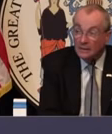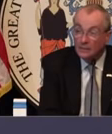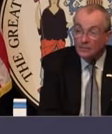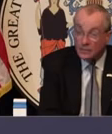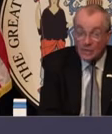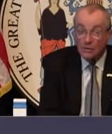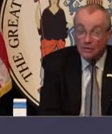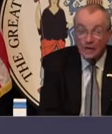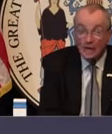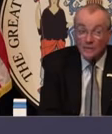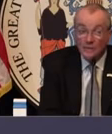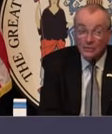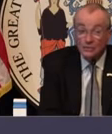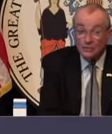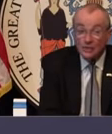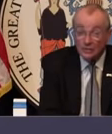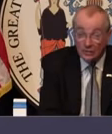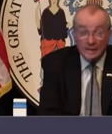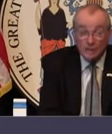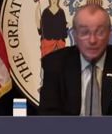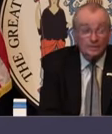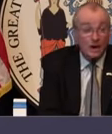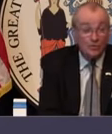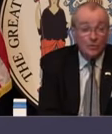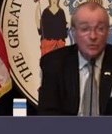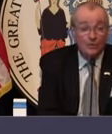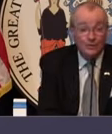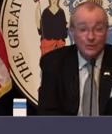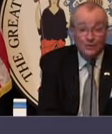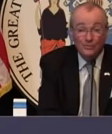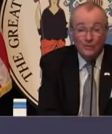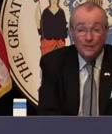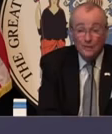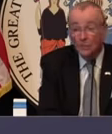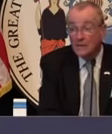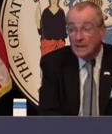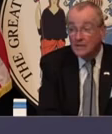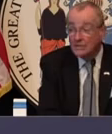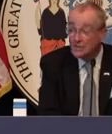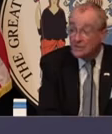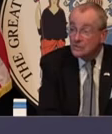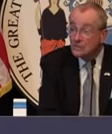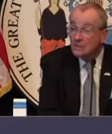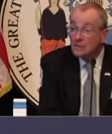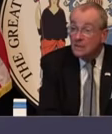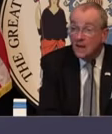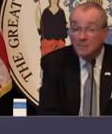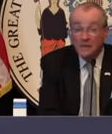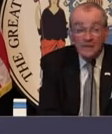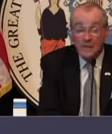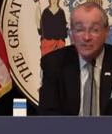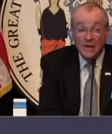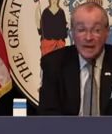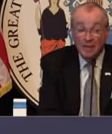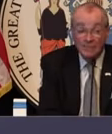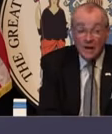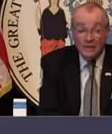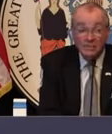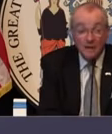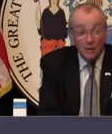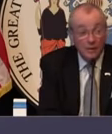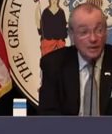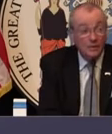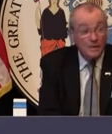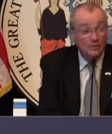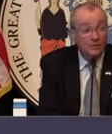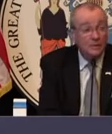Pelosi, for the HEROES Act, which includes exactly what the doctor ordered in terms of direct cash assistance. And I made the case not